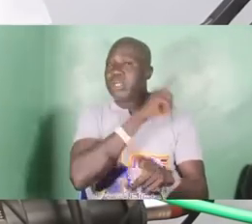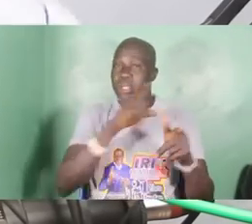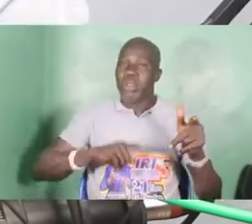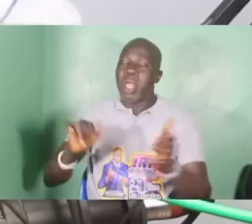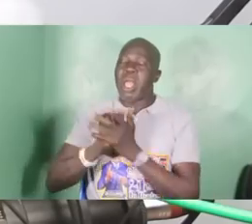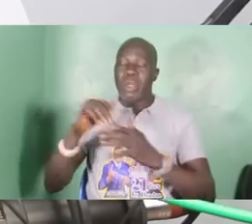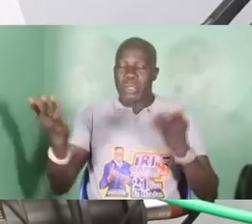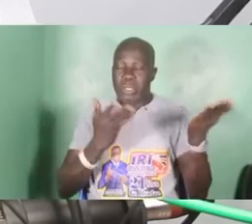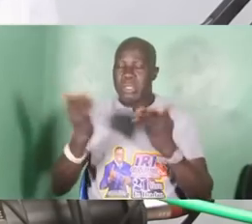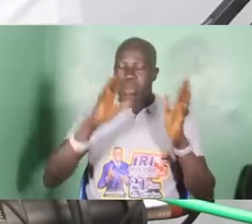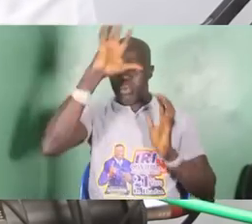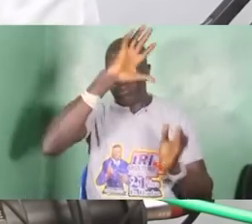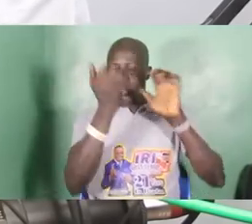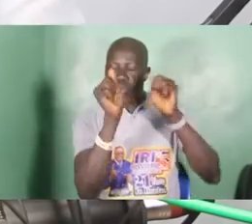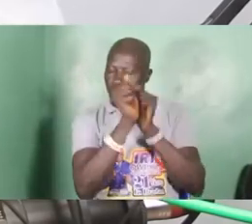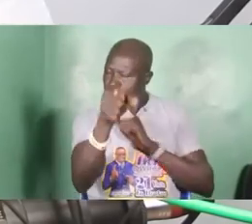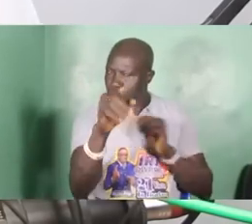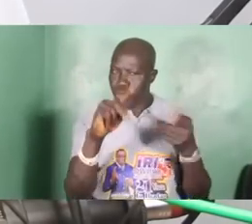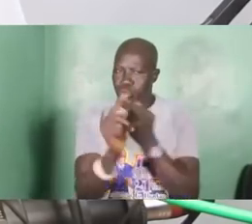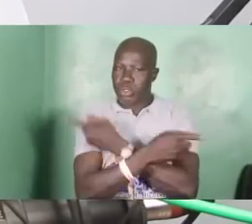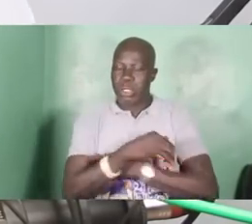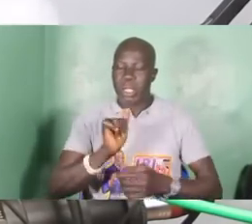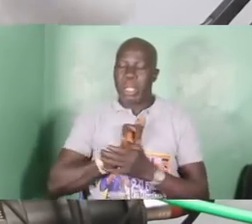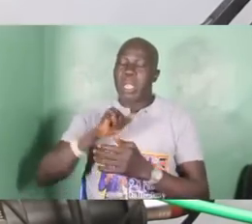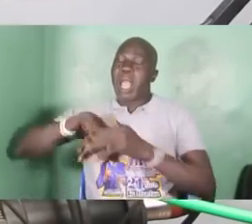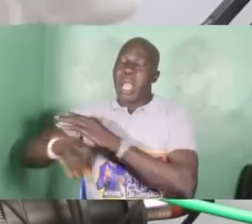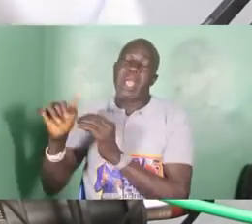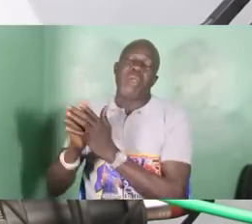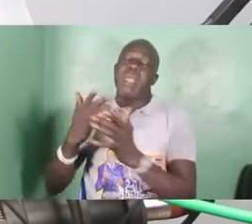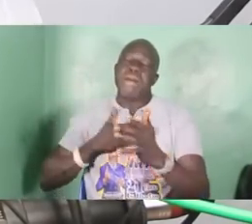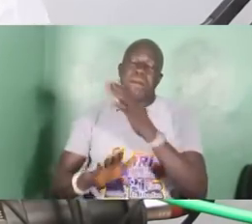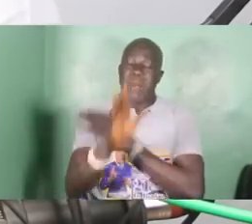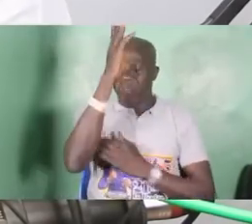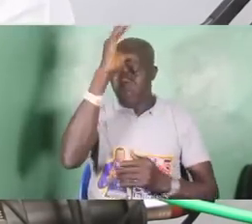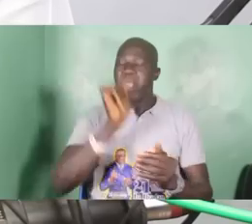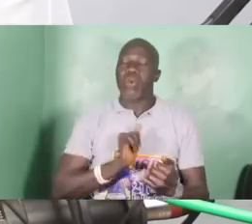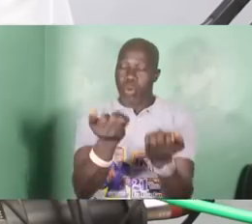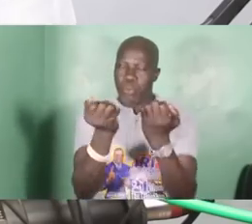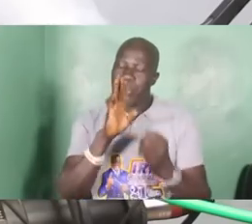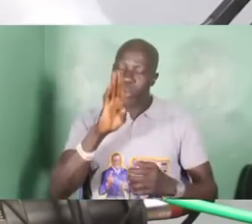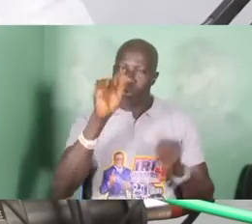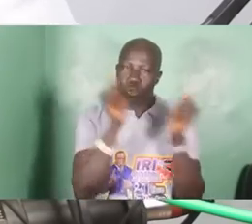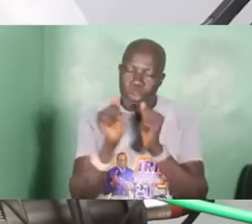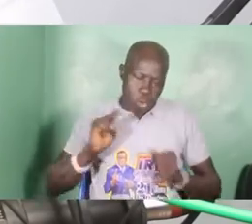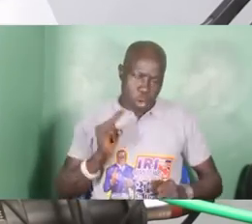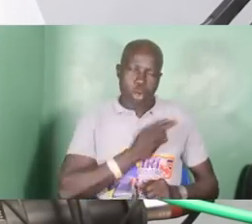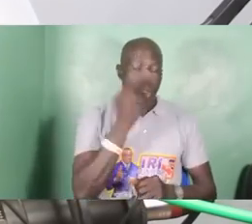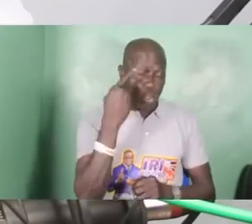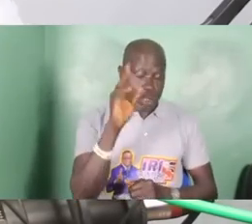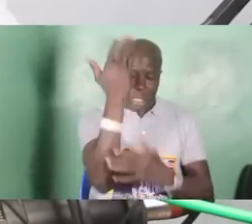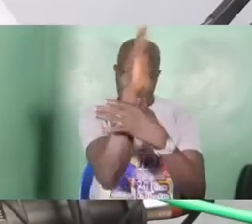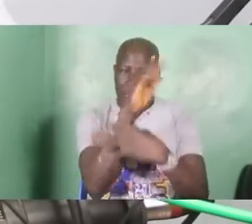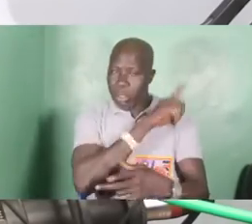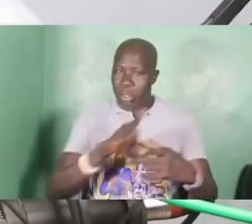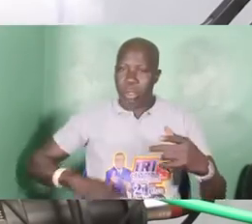4,000 people. I am the Lord. I want to worship with you today. Your name today, Baba, my father will be with us. Why you are one? You